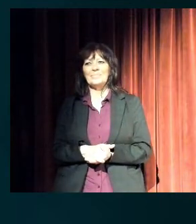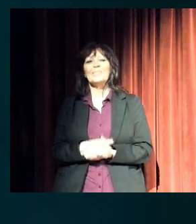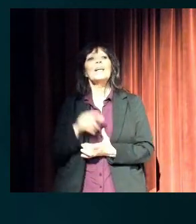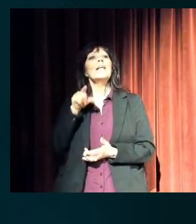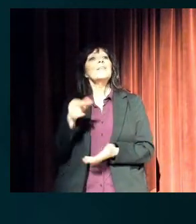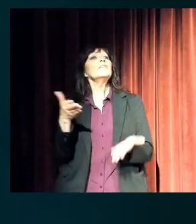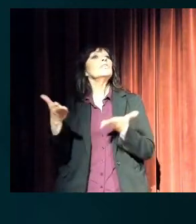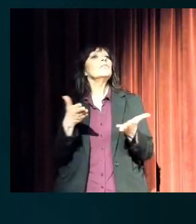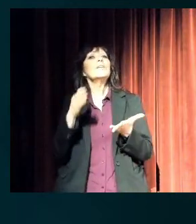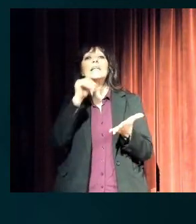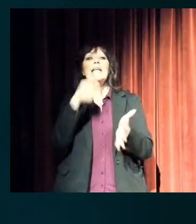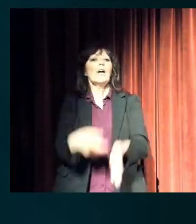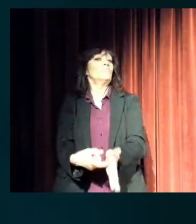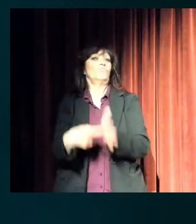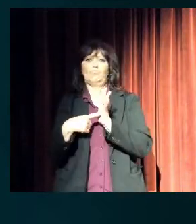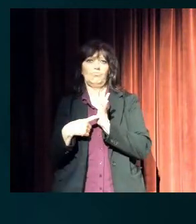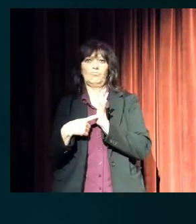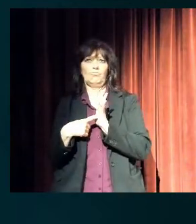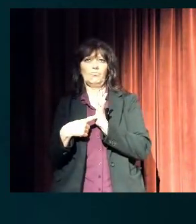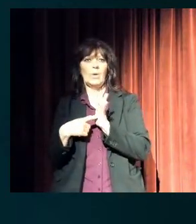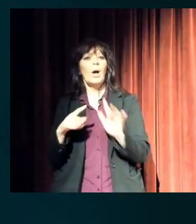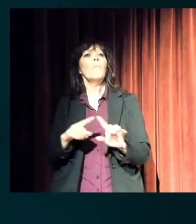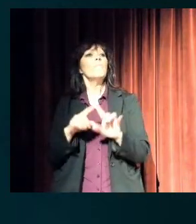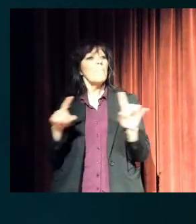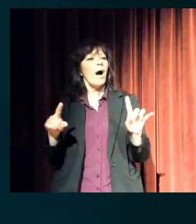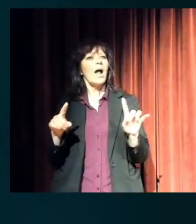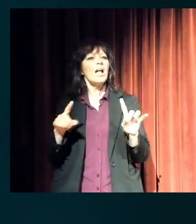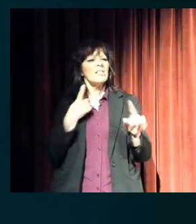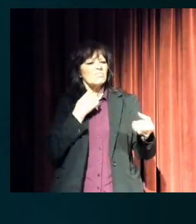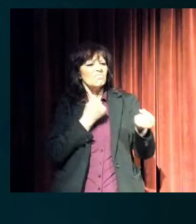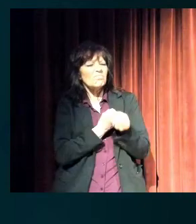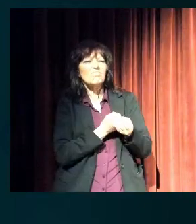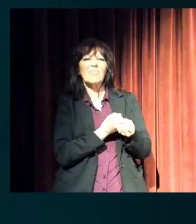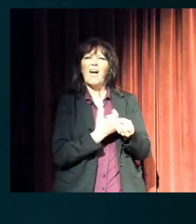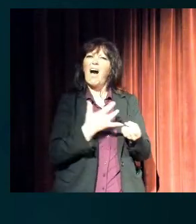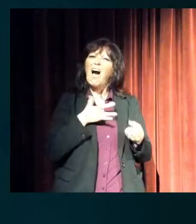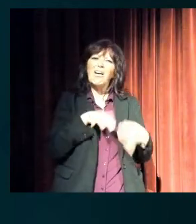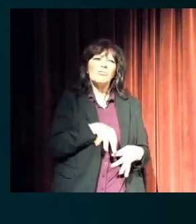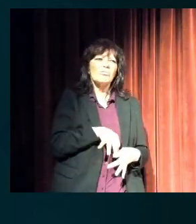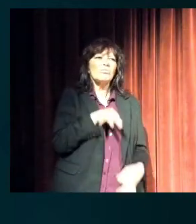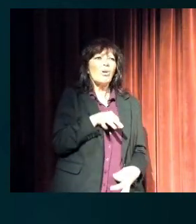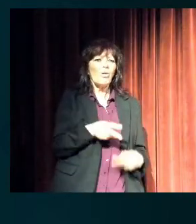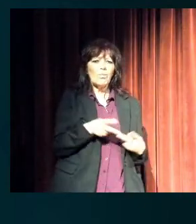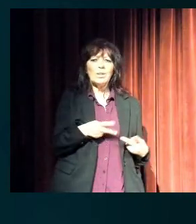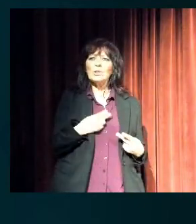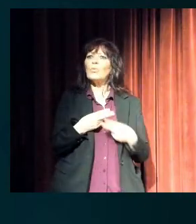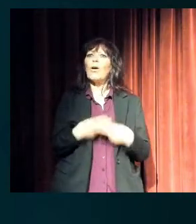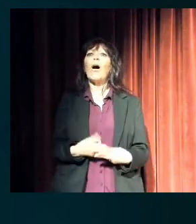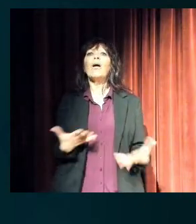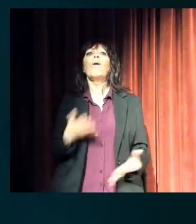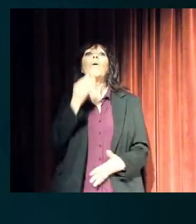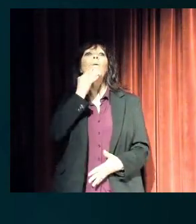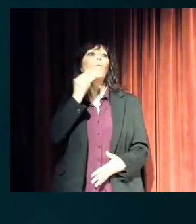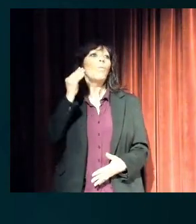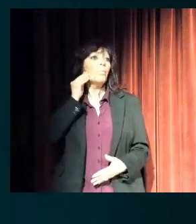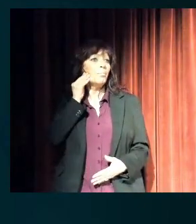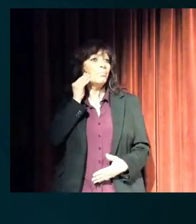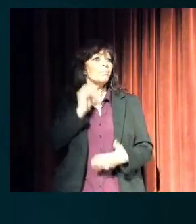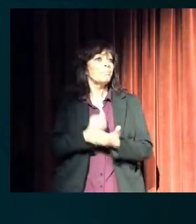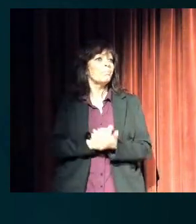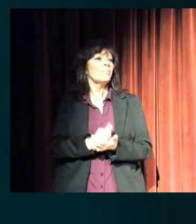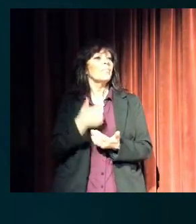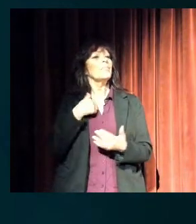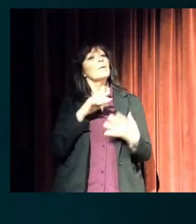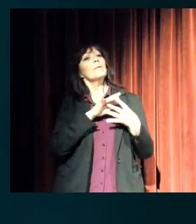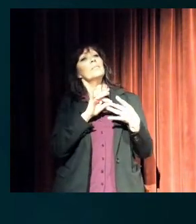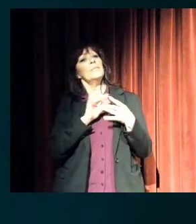These services are not mandated by New York State, but are the backbone, heart, and soul of a place we call home. As I